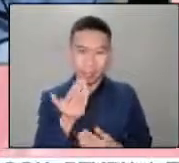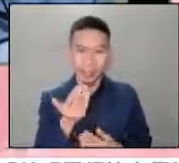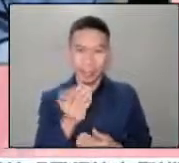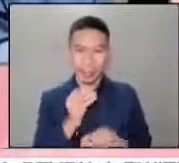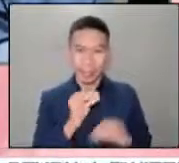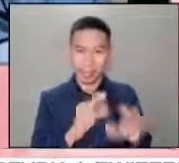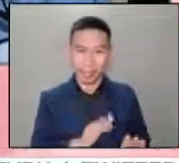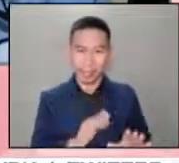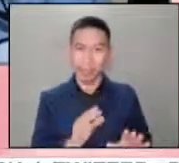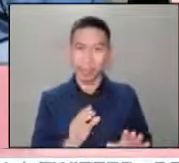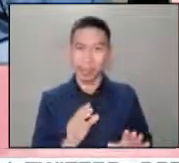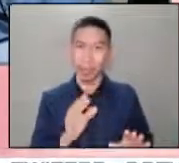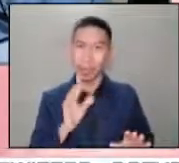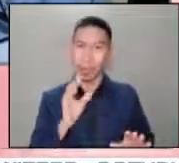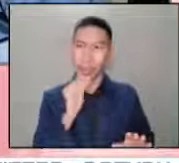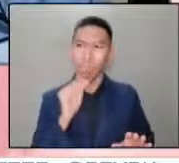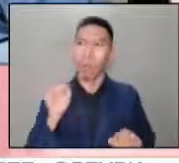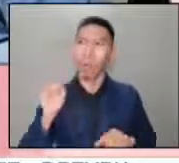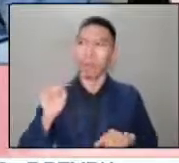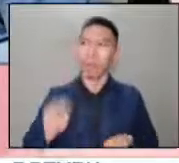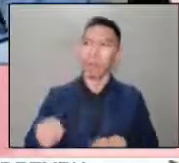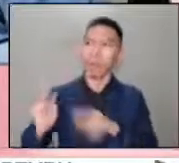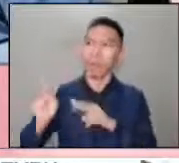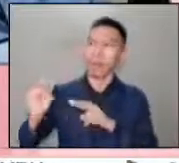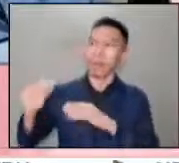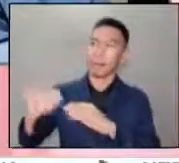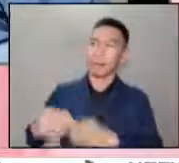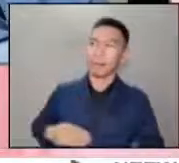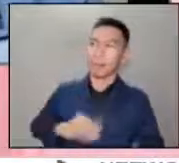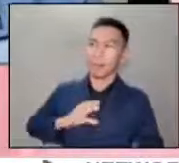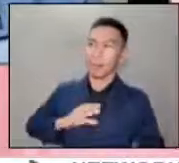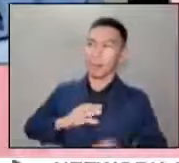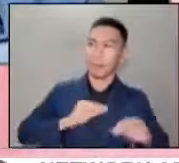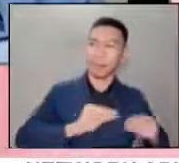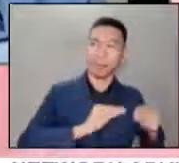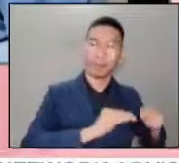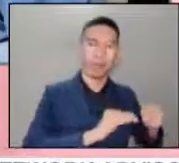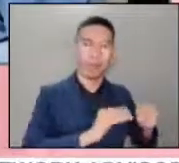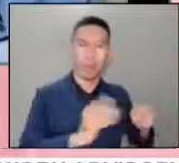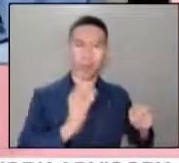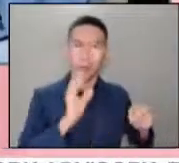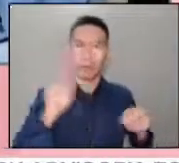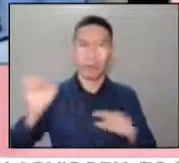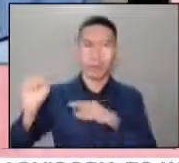na-inspire sa pagiging kuwela mo sa pagtuturo? Dahil talagang nakaka-motivate yung style mo, ha?